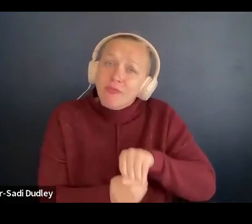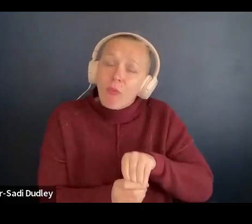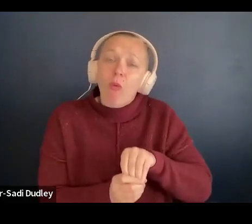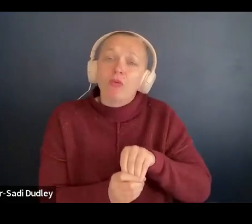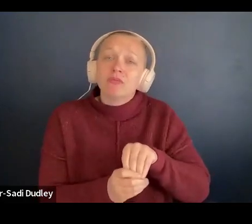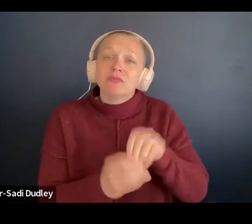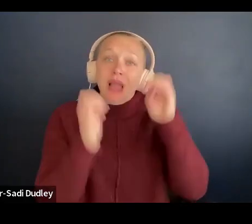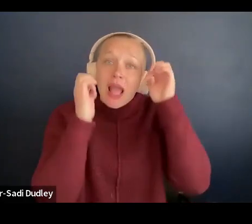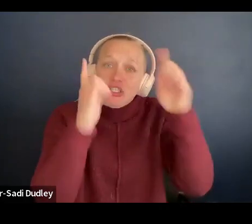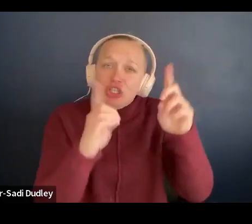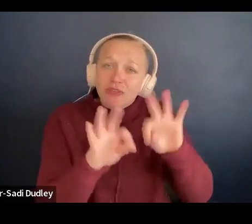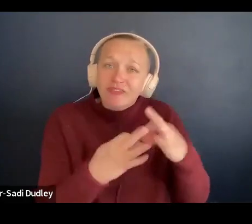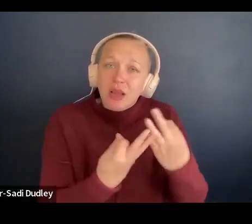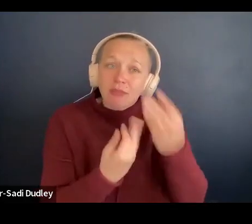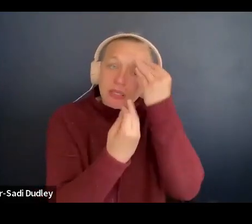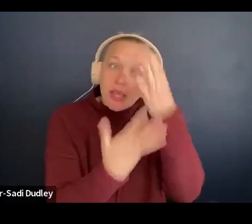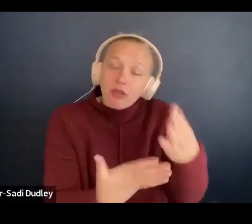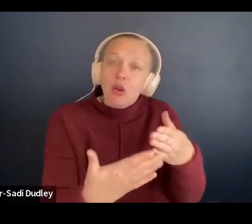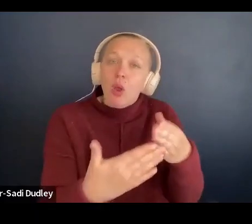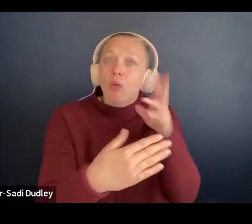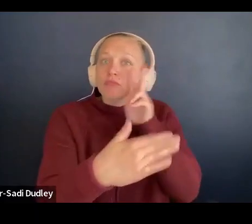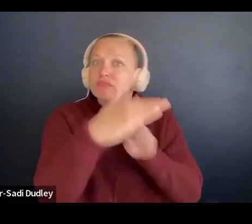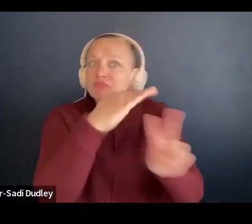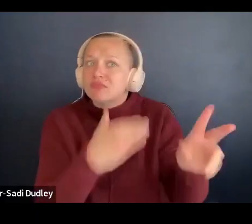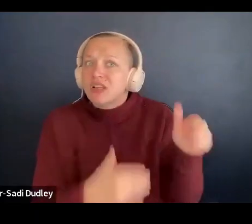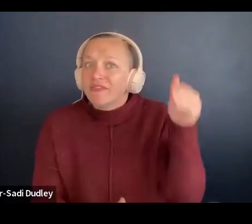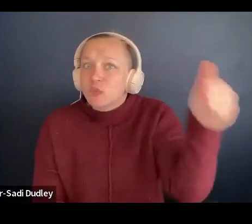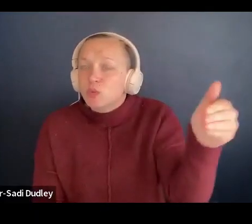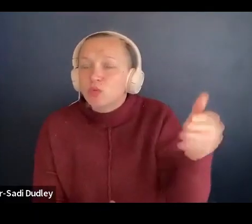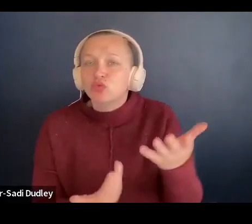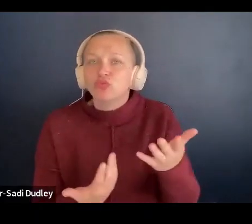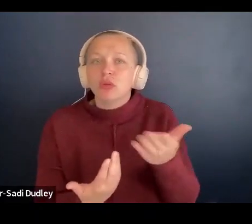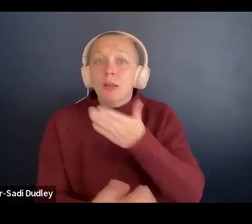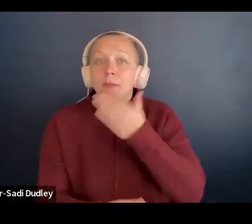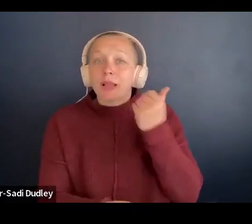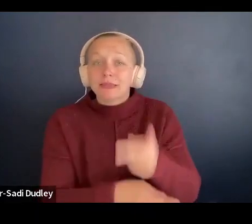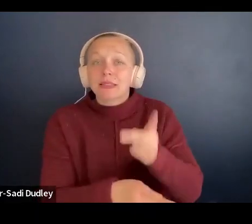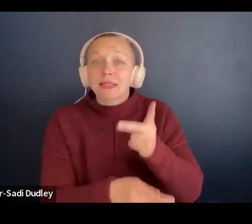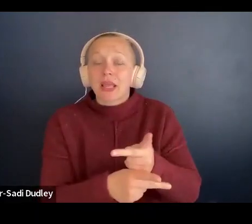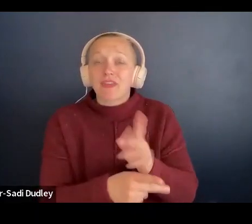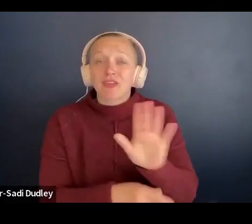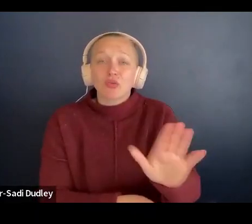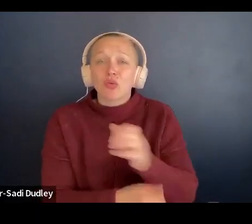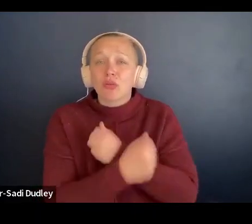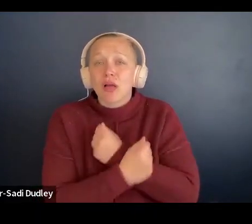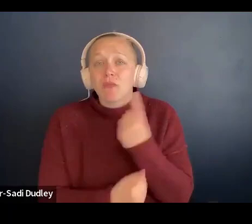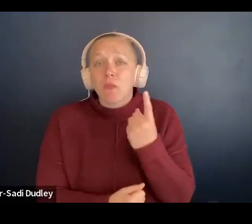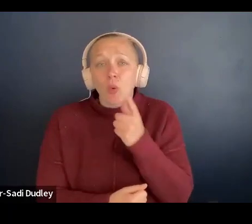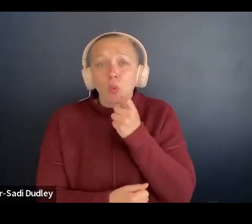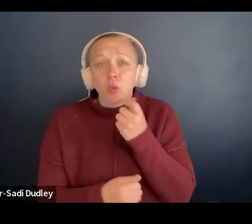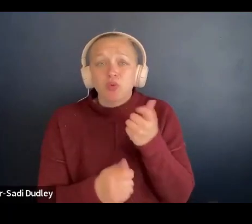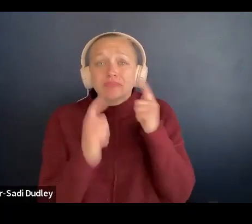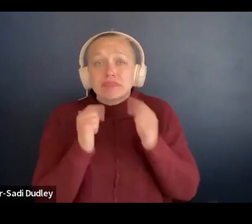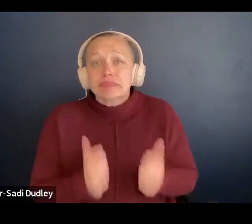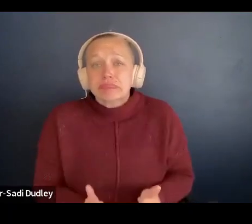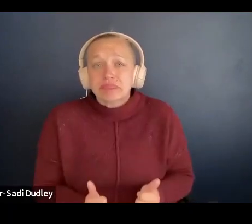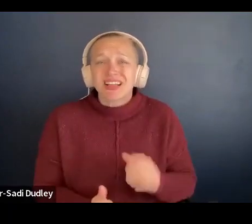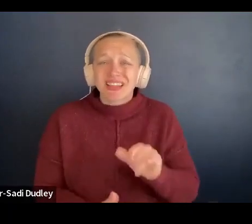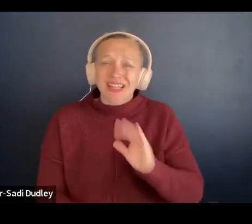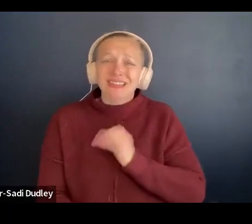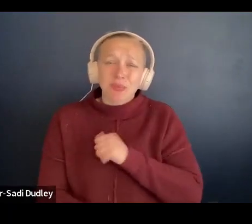letting them know what's ahead, how to best care for their loved one who's declining. That's what we do. We also